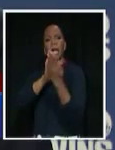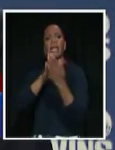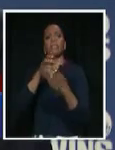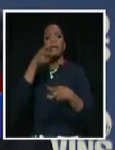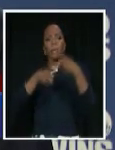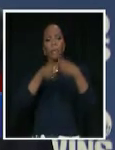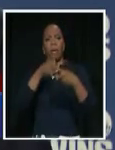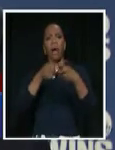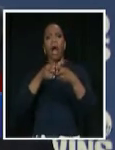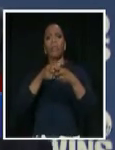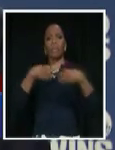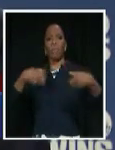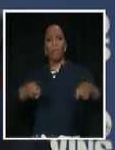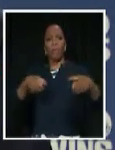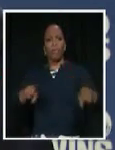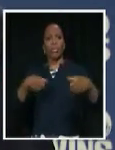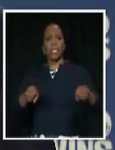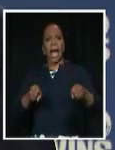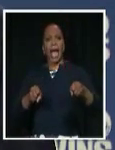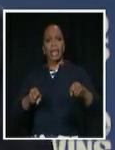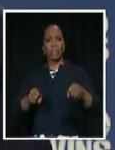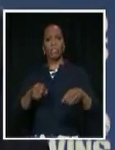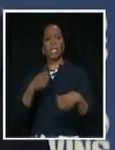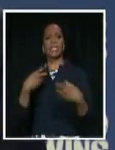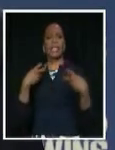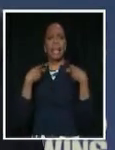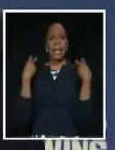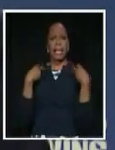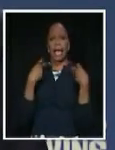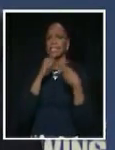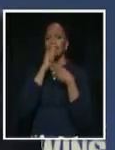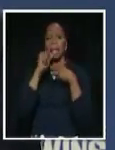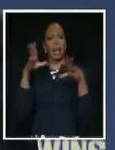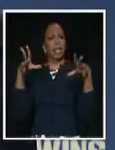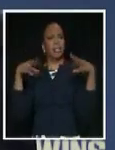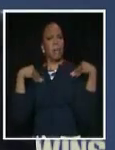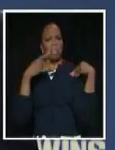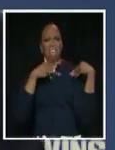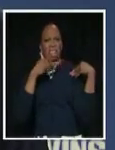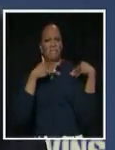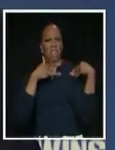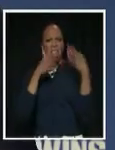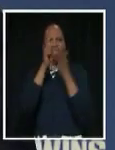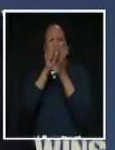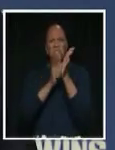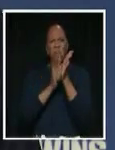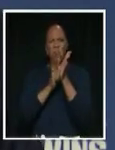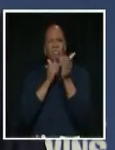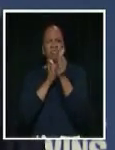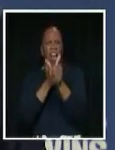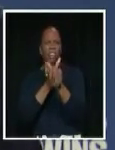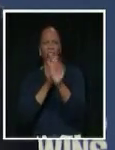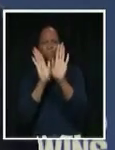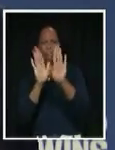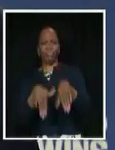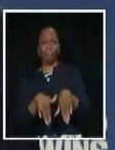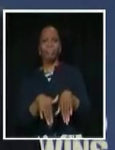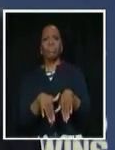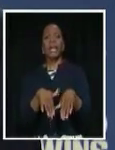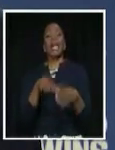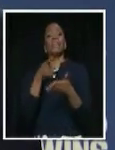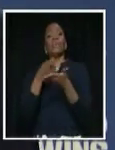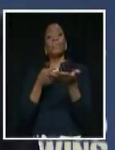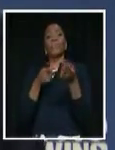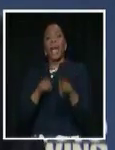motorcycle gangs. It's not acceptable. They think they can break the law and they can slow down traffic and, in fact, cause